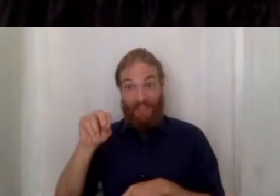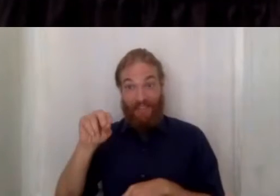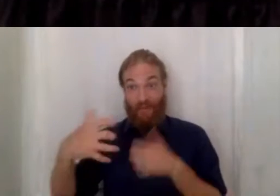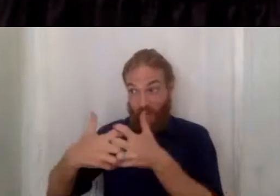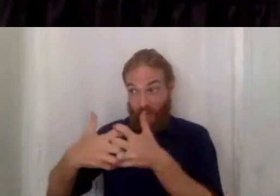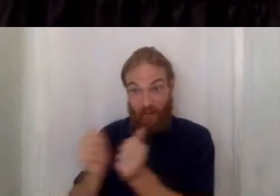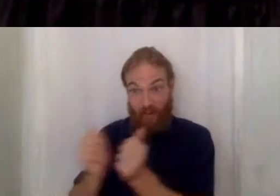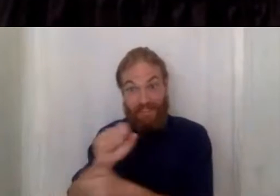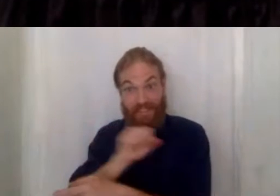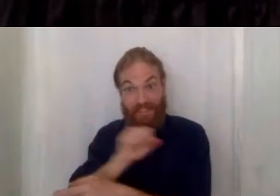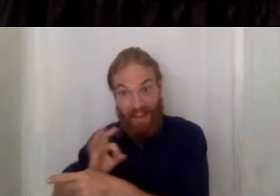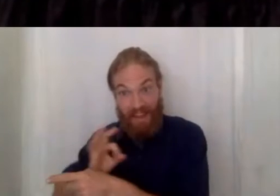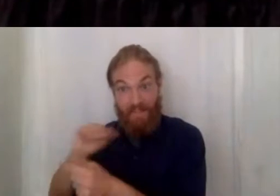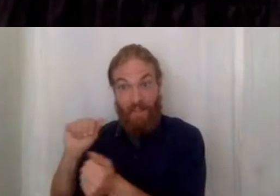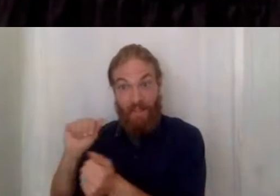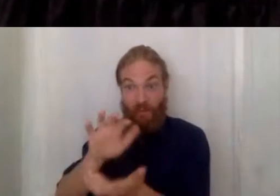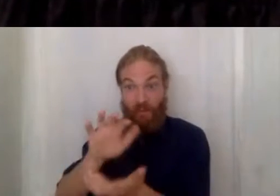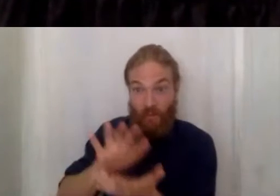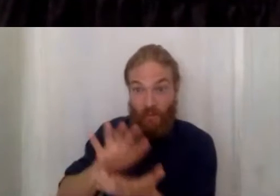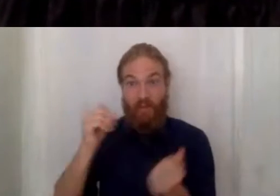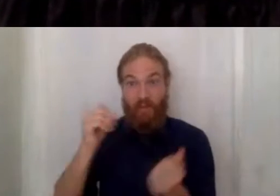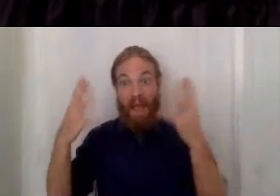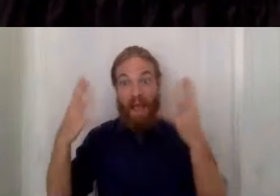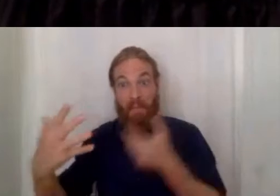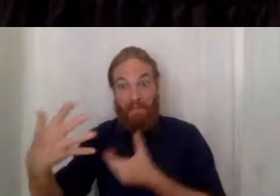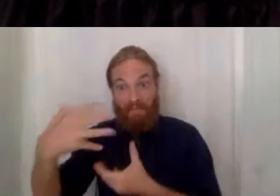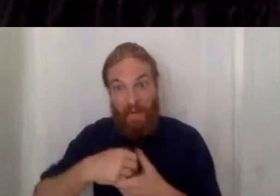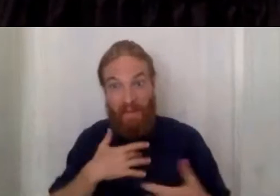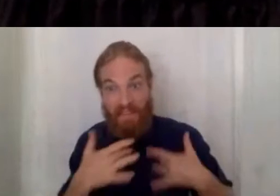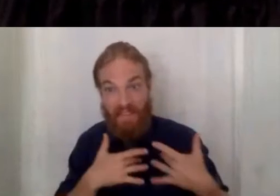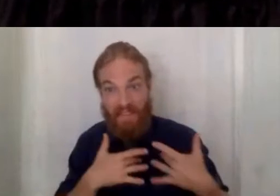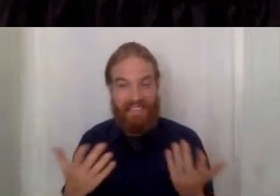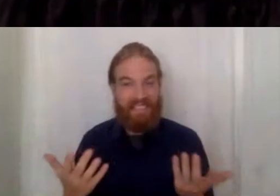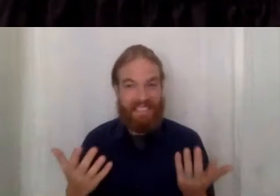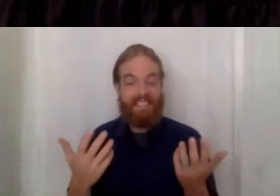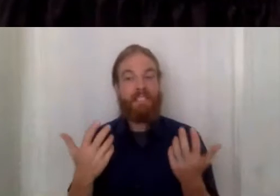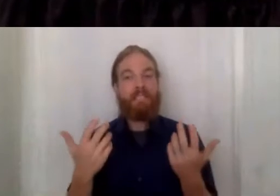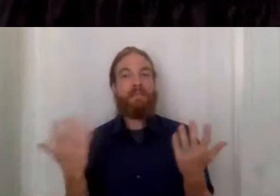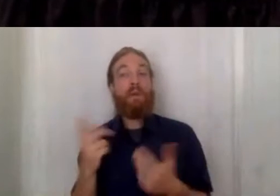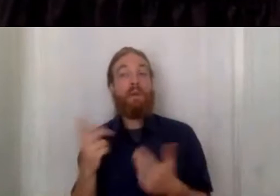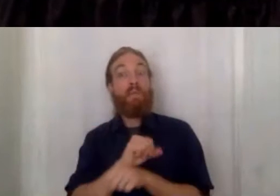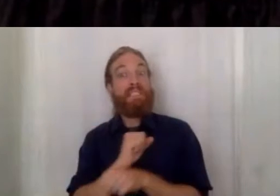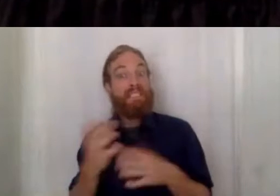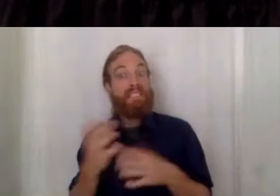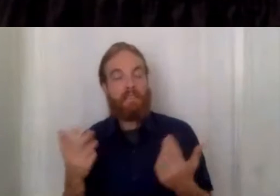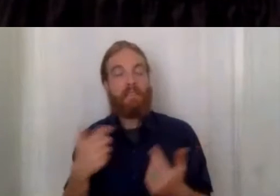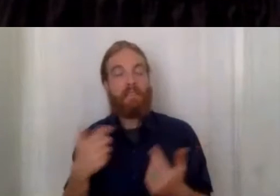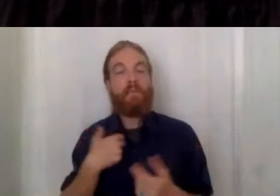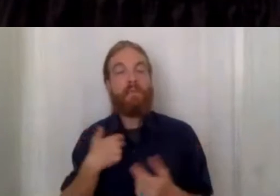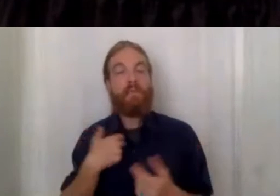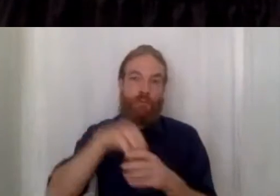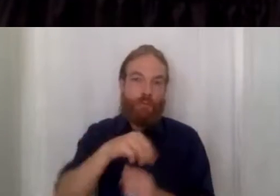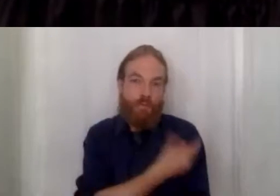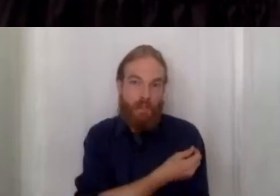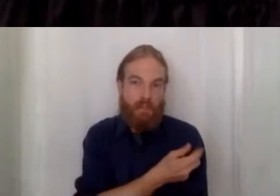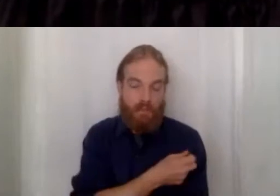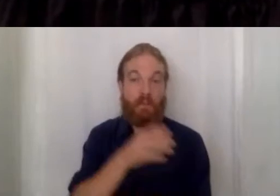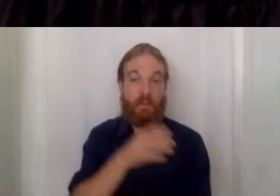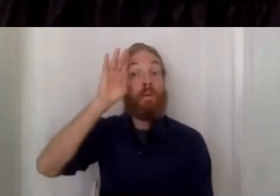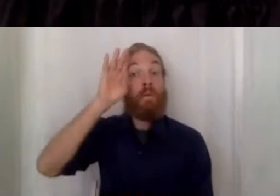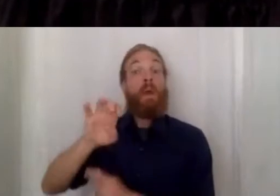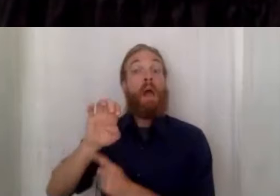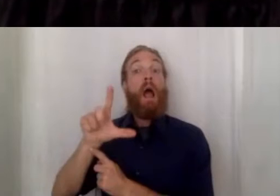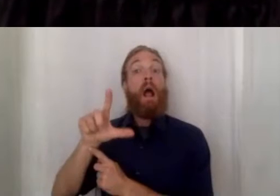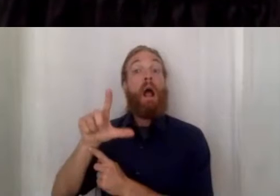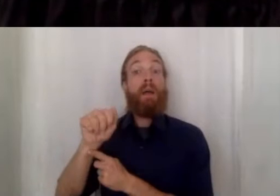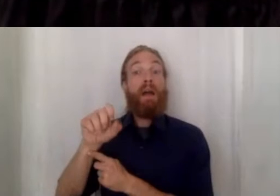later, but as you know, that El Paso County has one of the lowest vaccination rates among the top 10